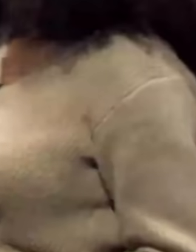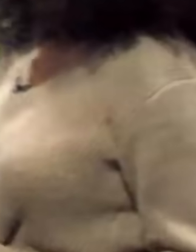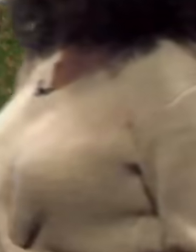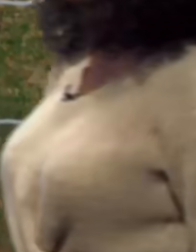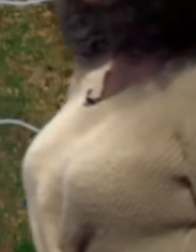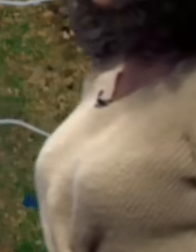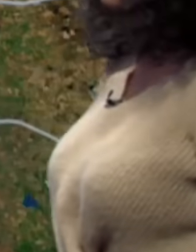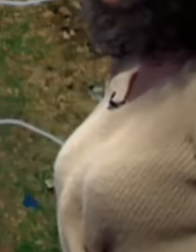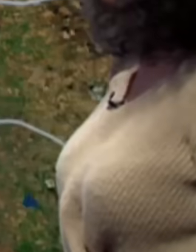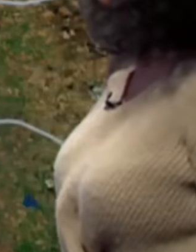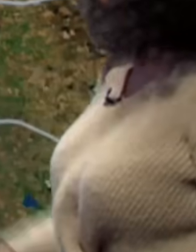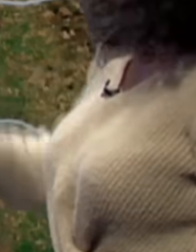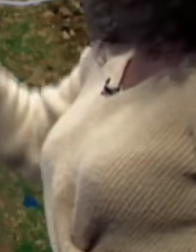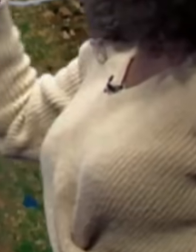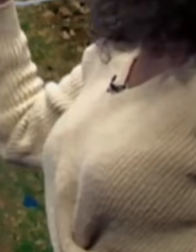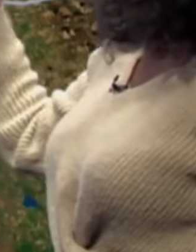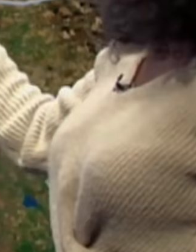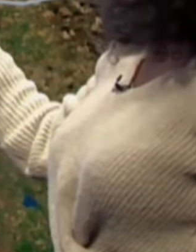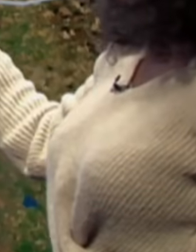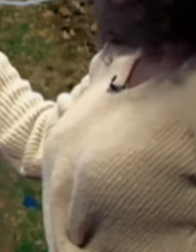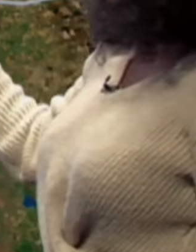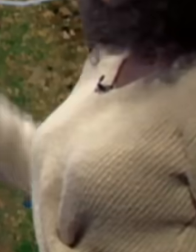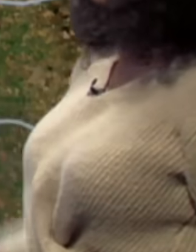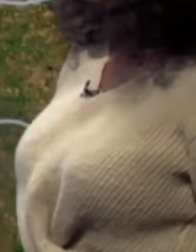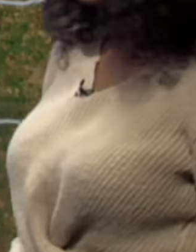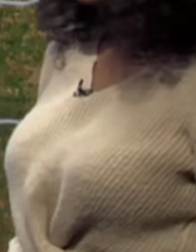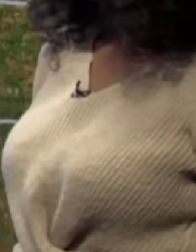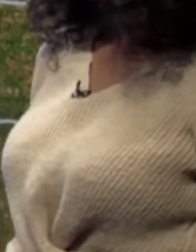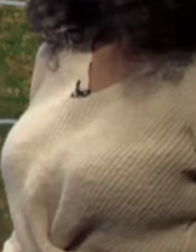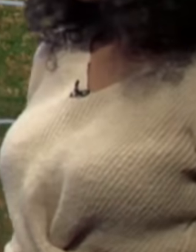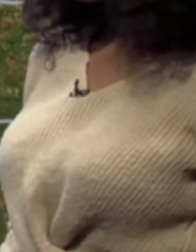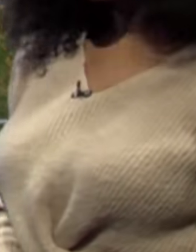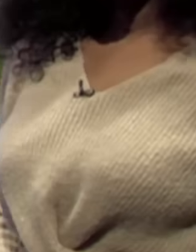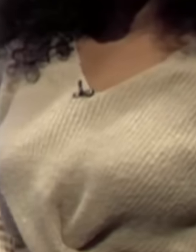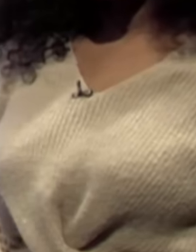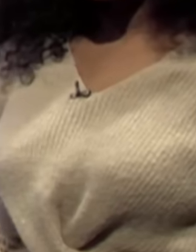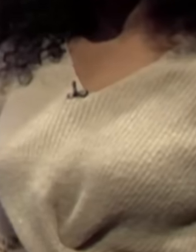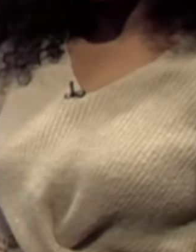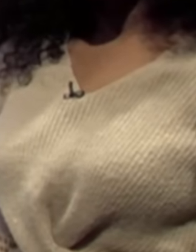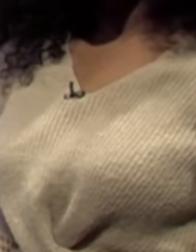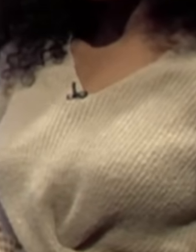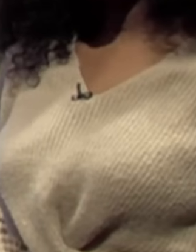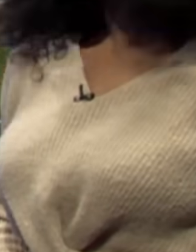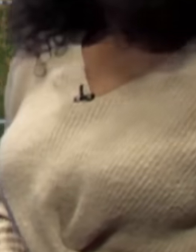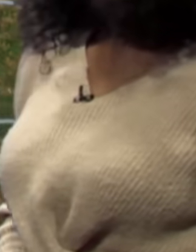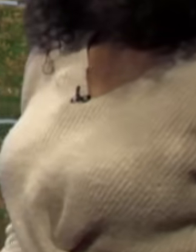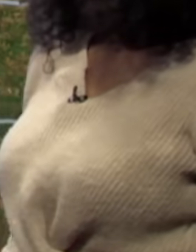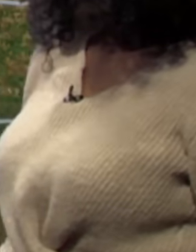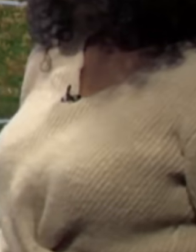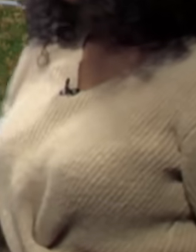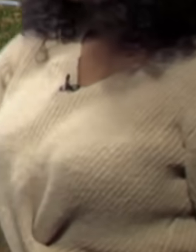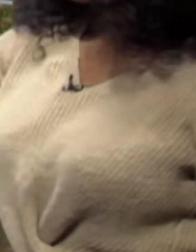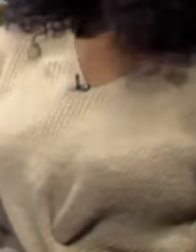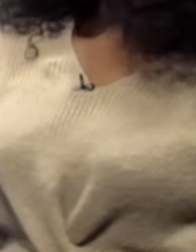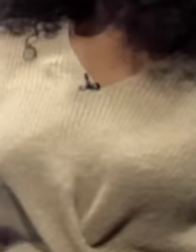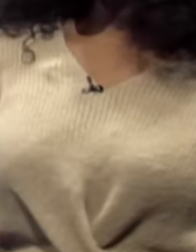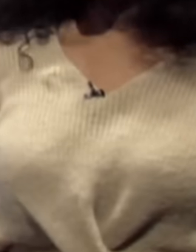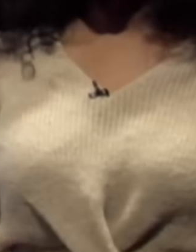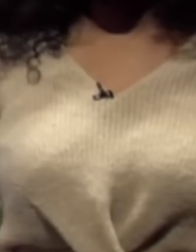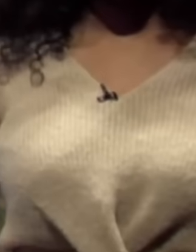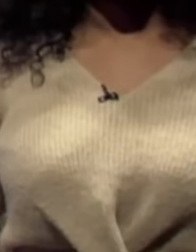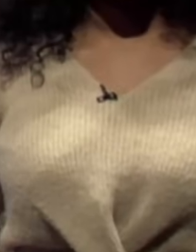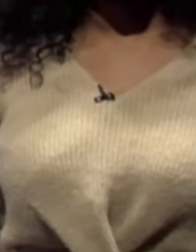lebelela ditemperature tsa rona fa re lebelela Bronkhortspruit e tla nna tsididi thata mo mosong ka digata di le 3 go ya go di le 24, Johannesburg ka